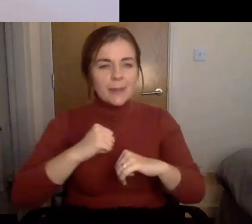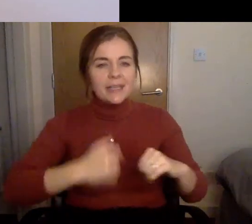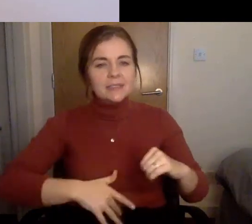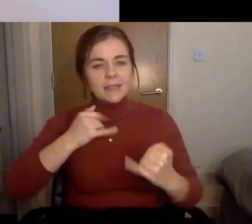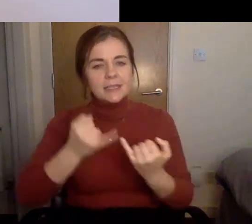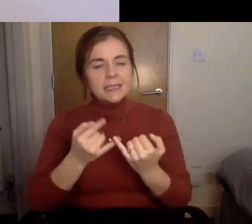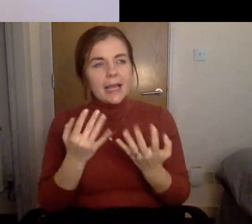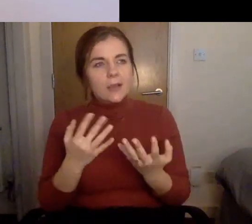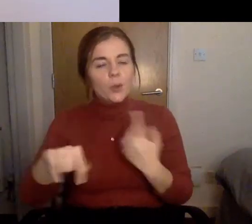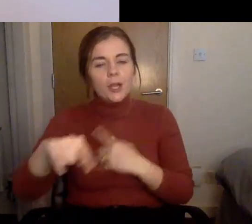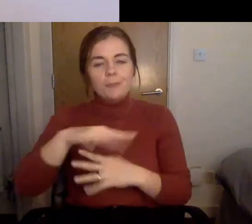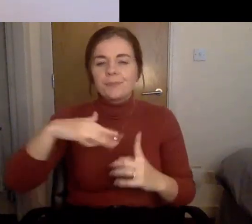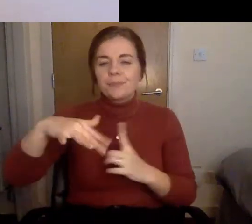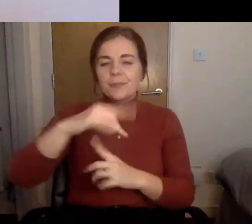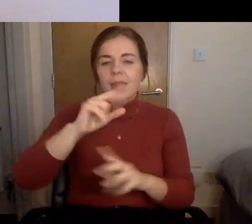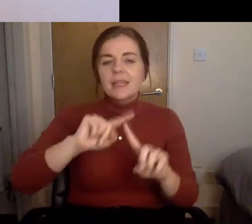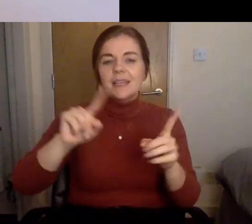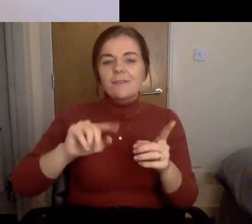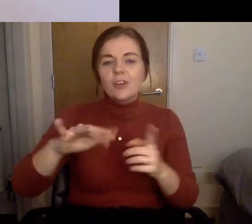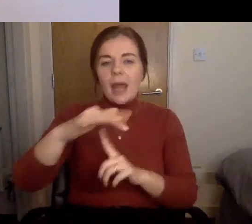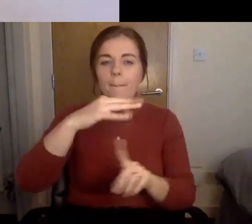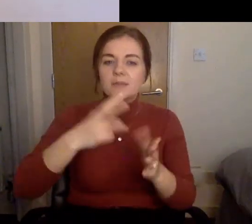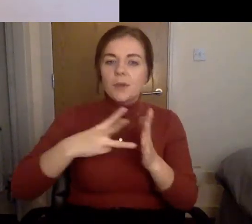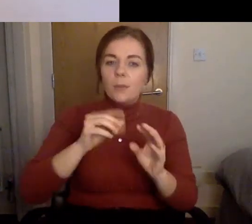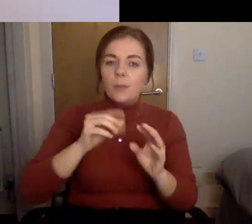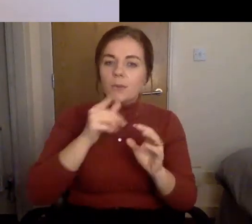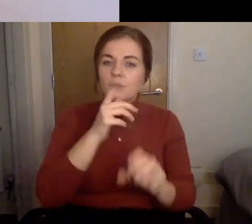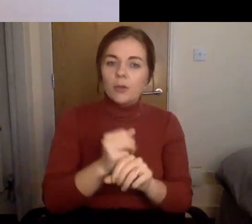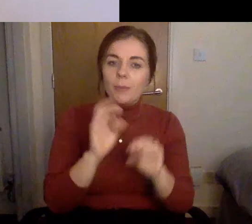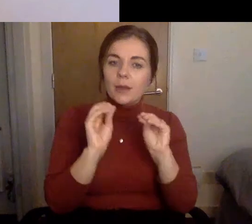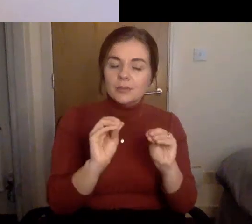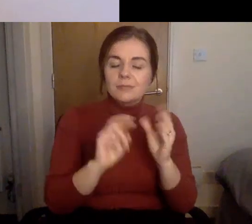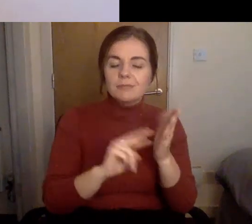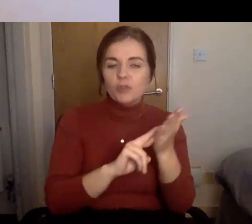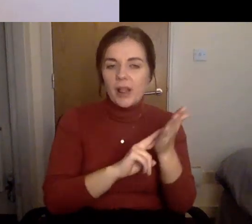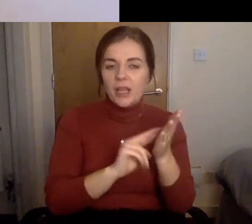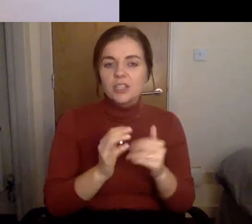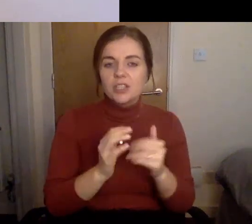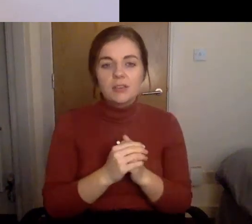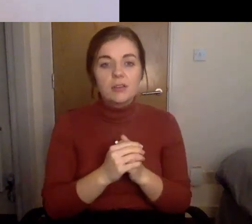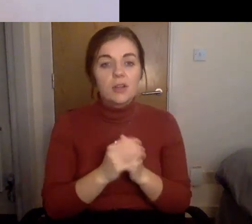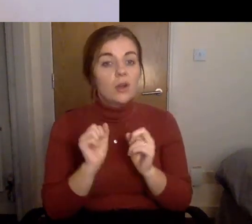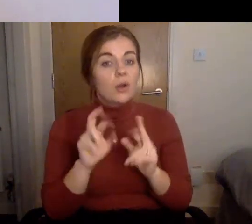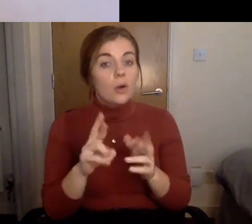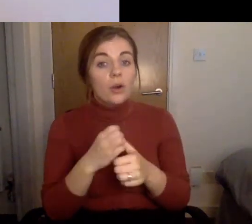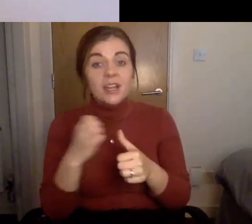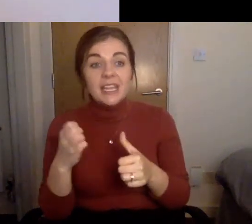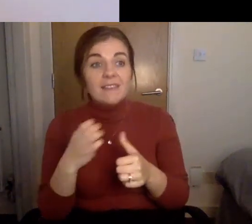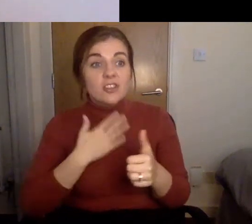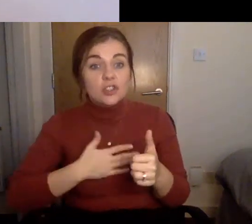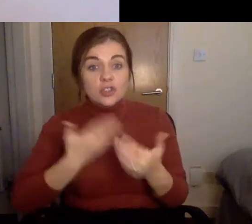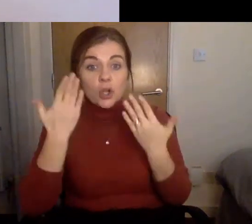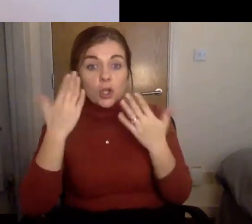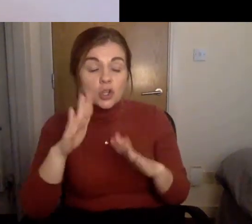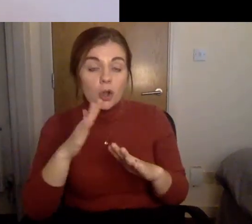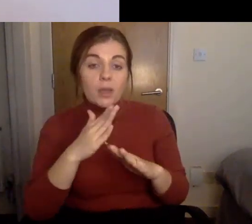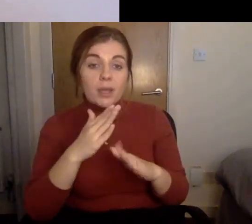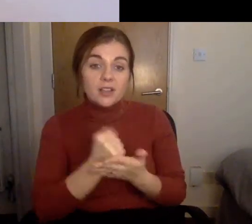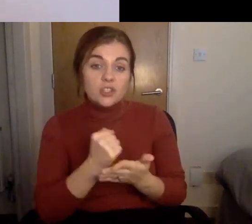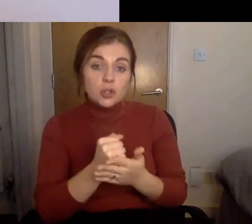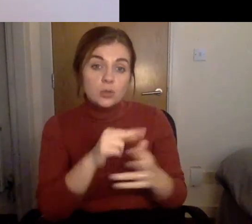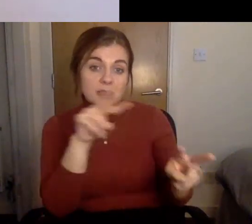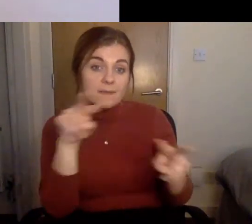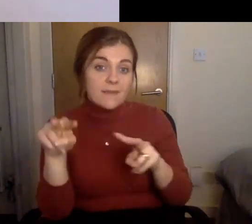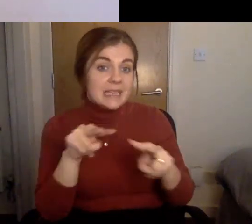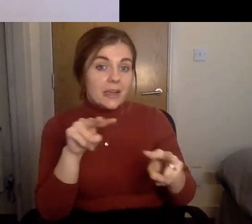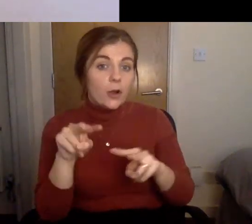space when we're doing religion, and even, you know, things, presenting them with videos, you know,